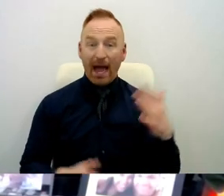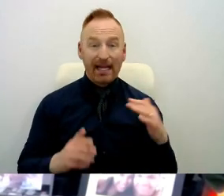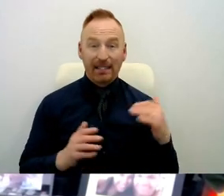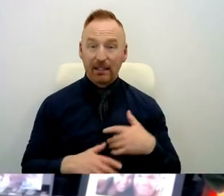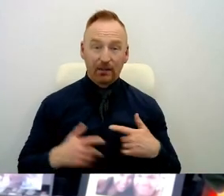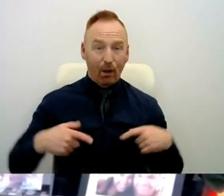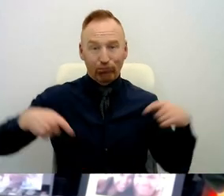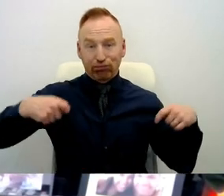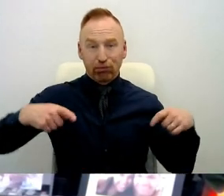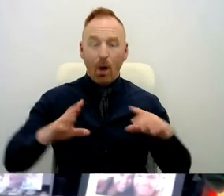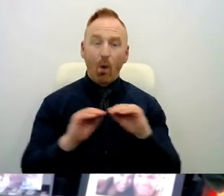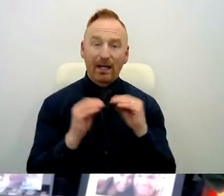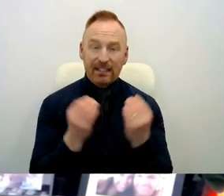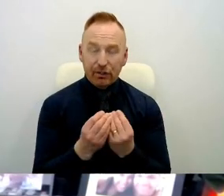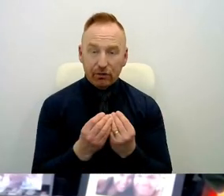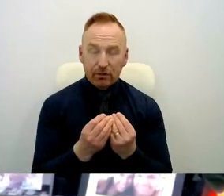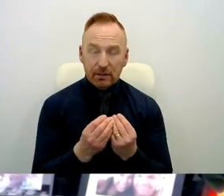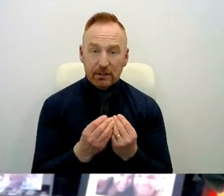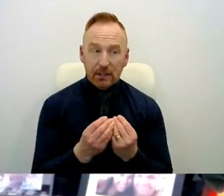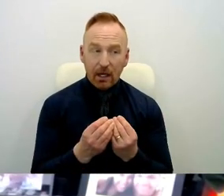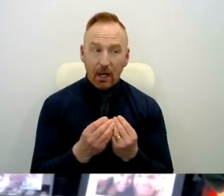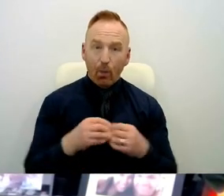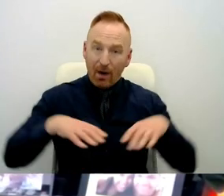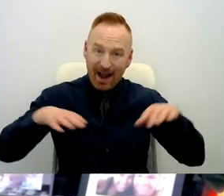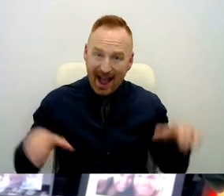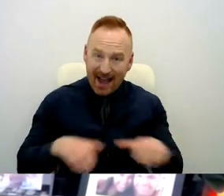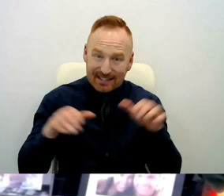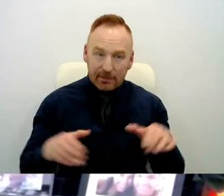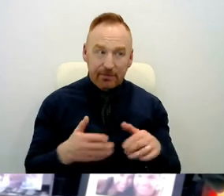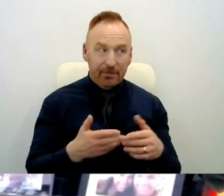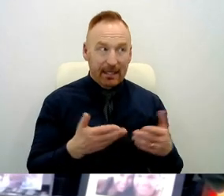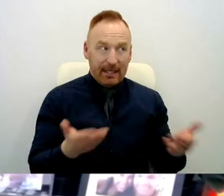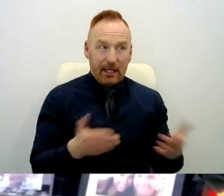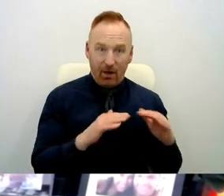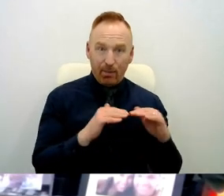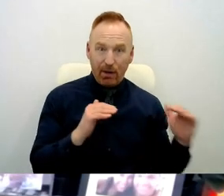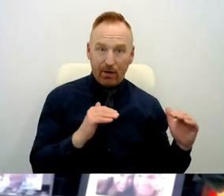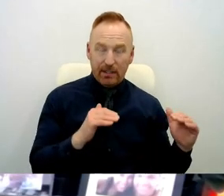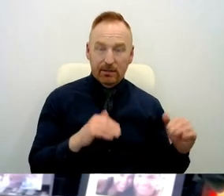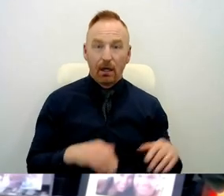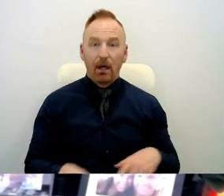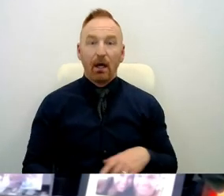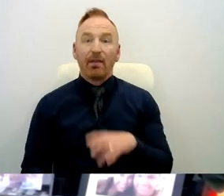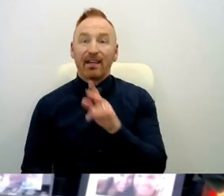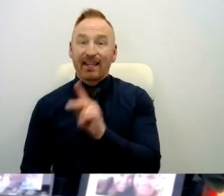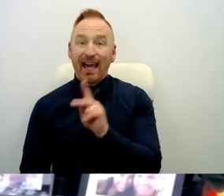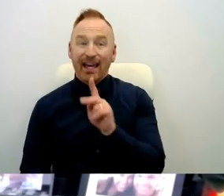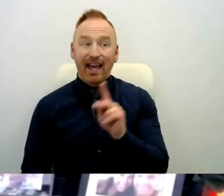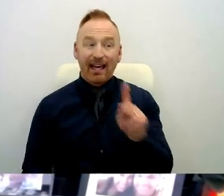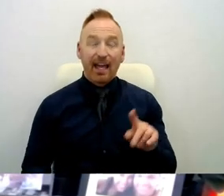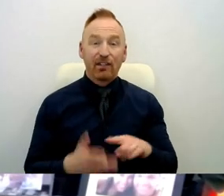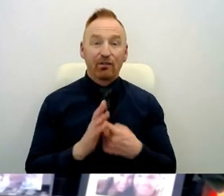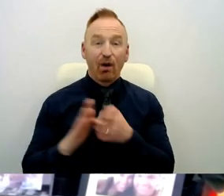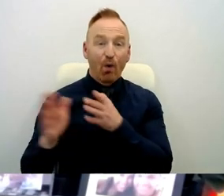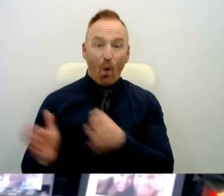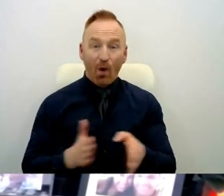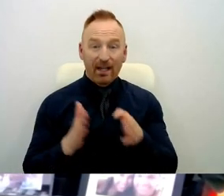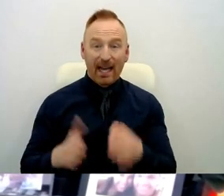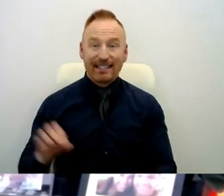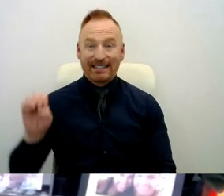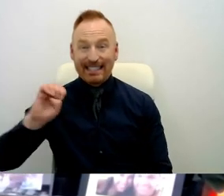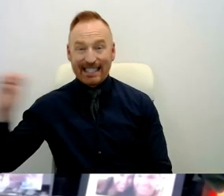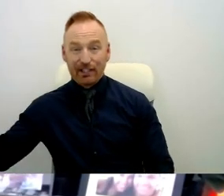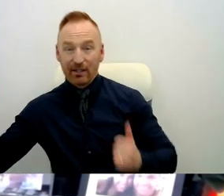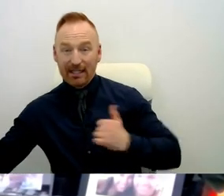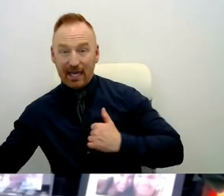supremacist organizations were active on the prairies. The Klan began organizing in Eastern Canada,